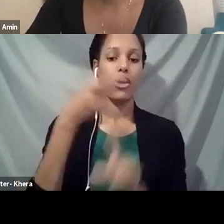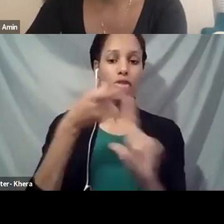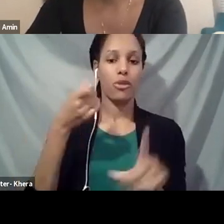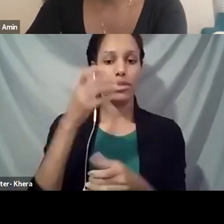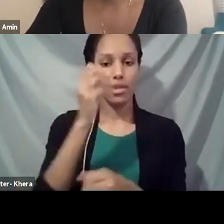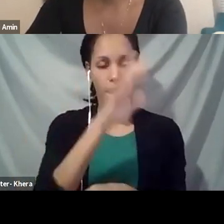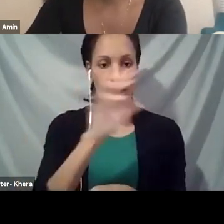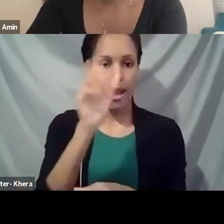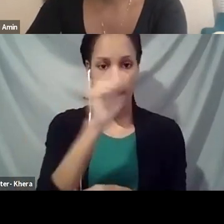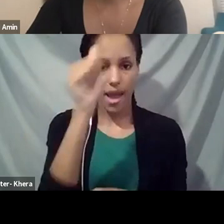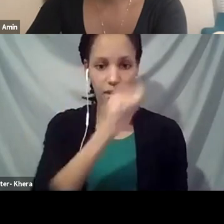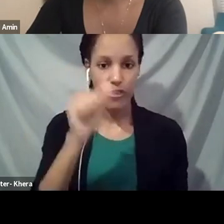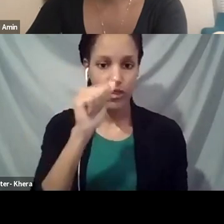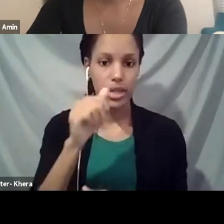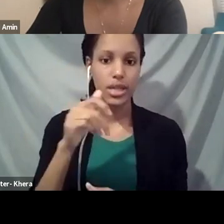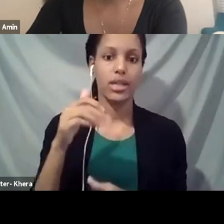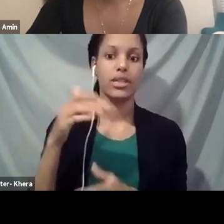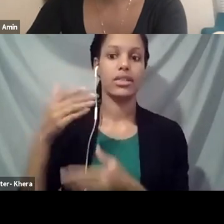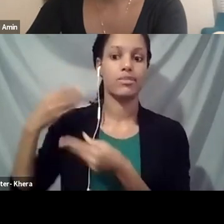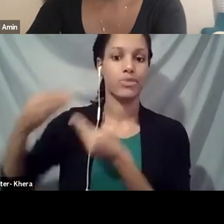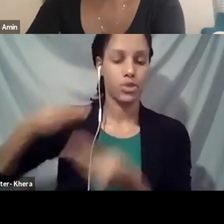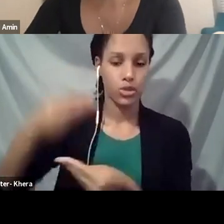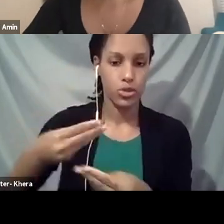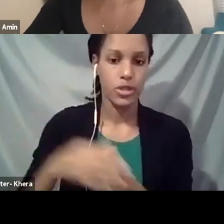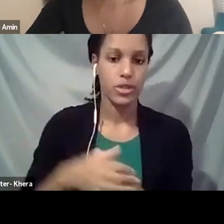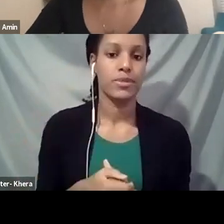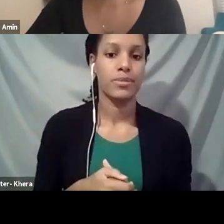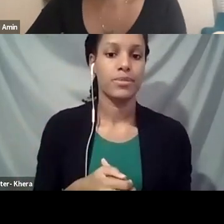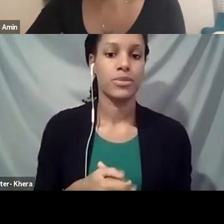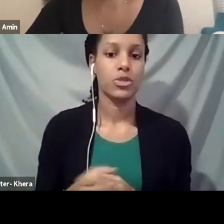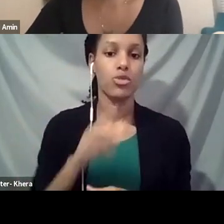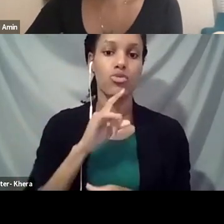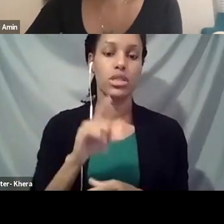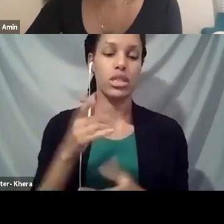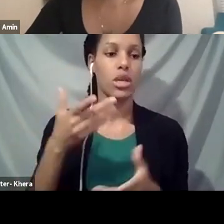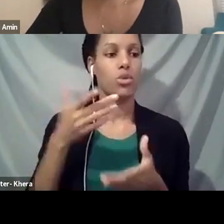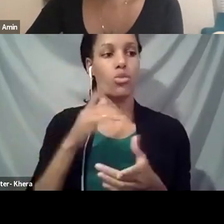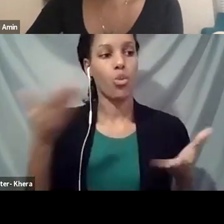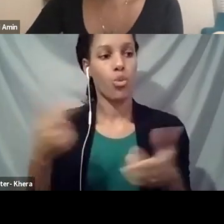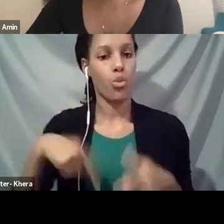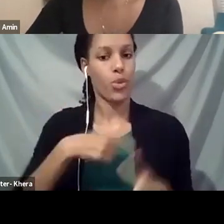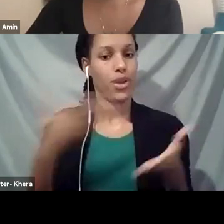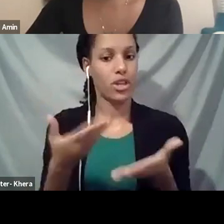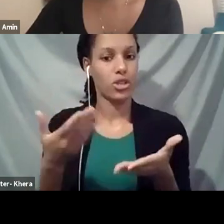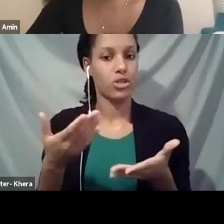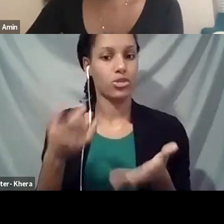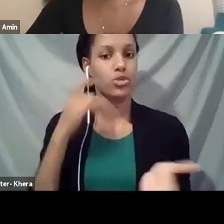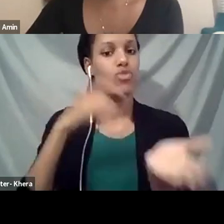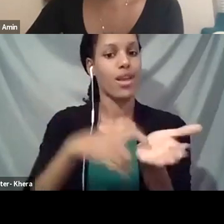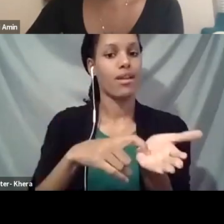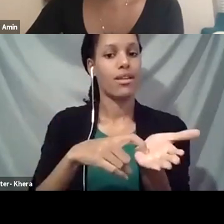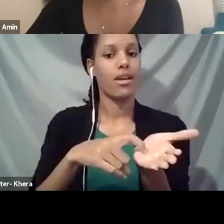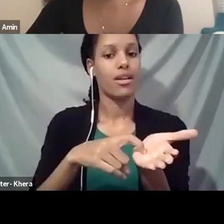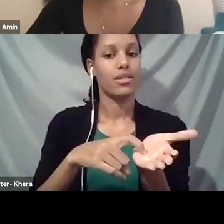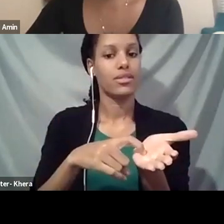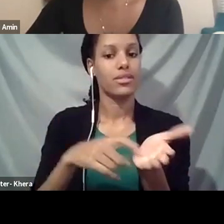for justice and liberation is building, we are witnessing the power of the people, but many are still being met with violence